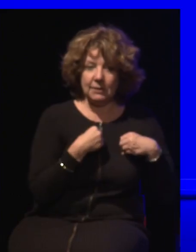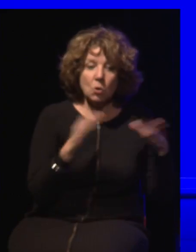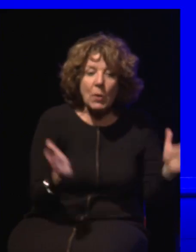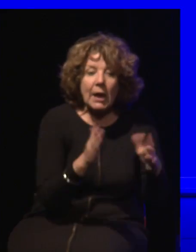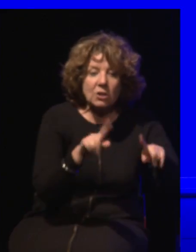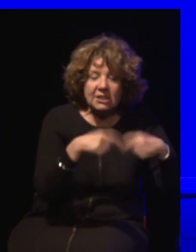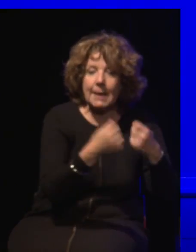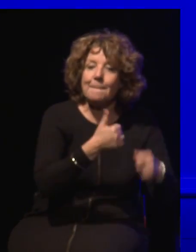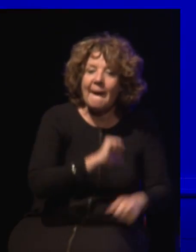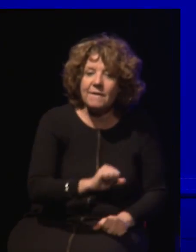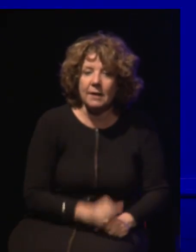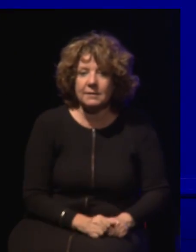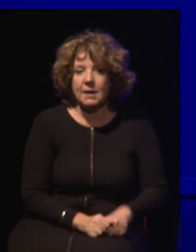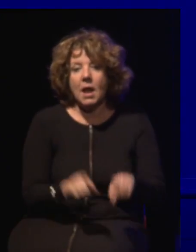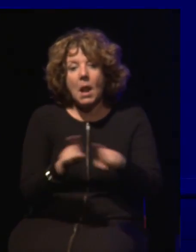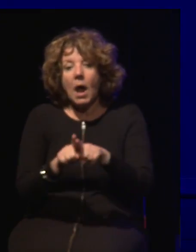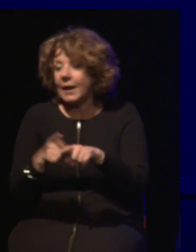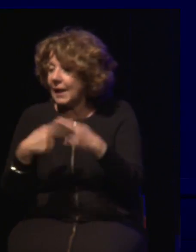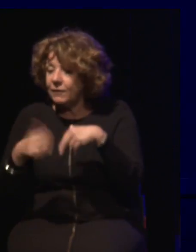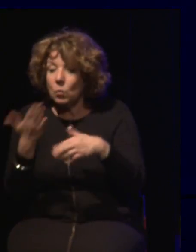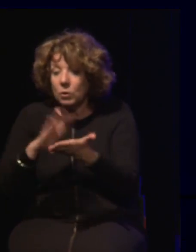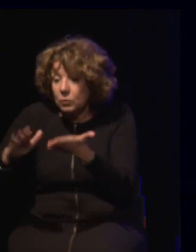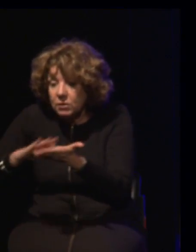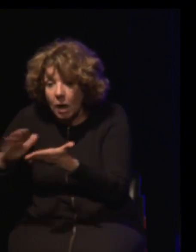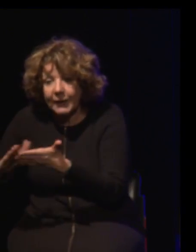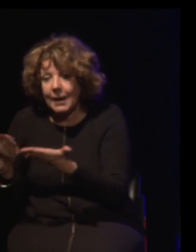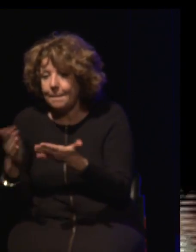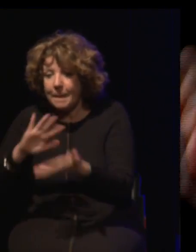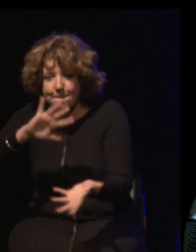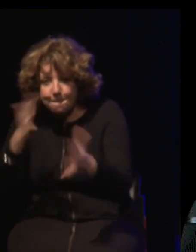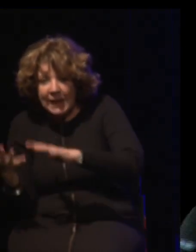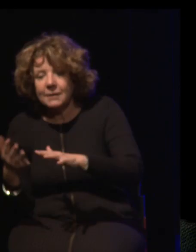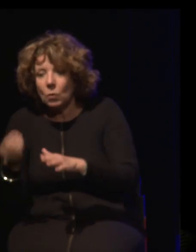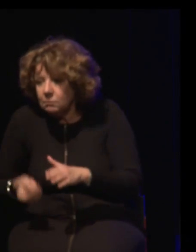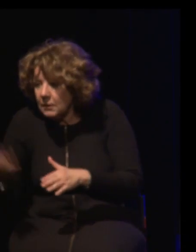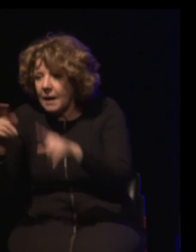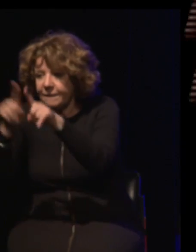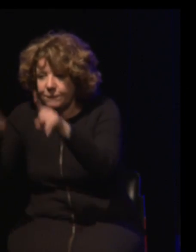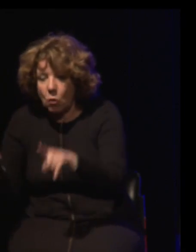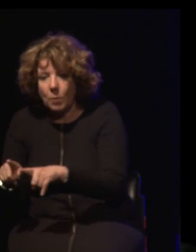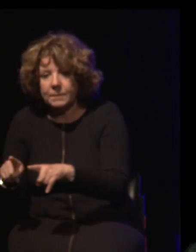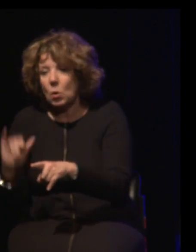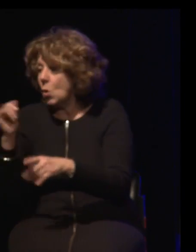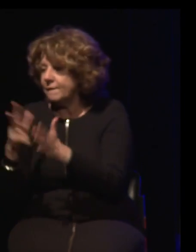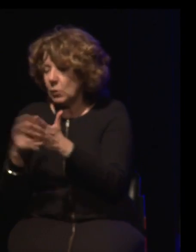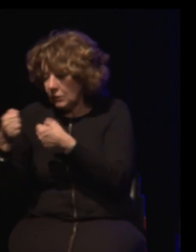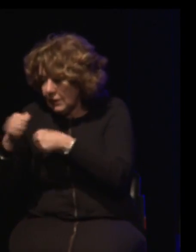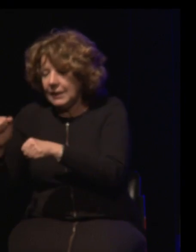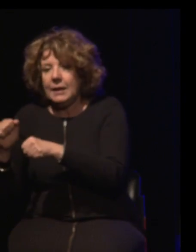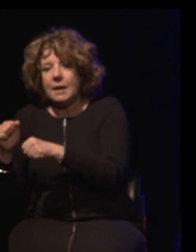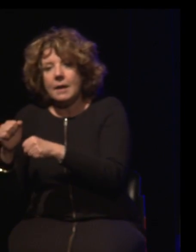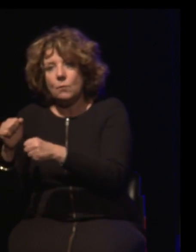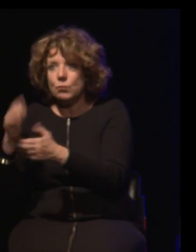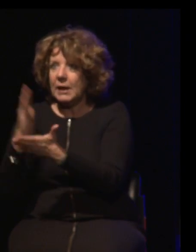From daily irritants like tidying a mess and submitting a form, to strategically critical behaviours like